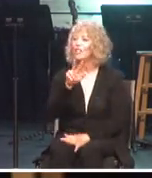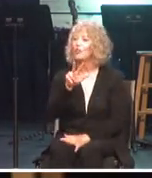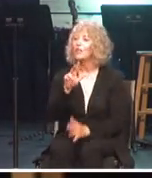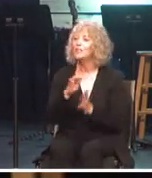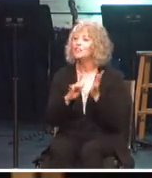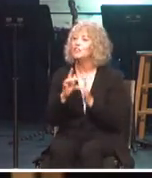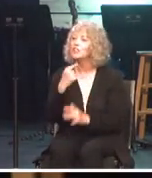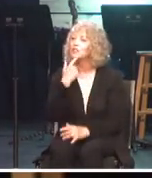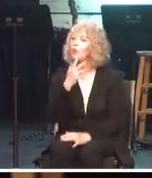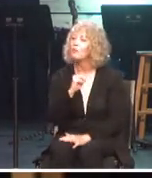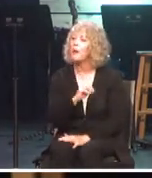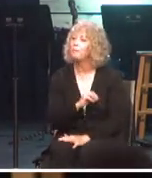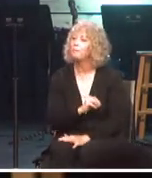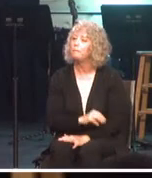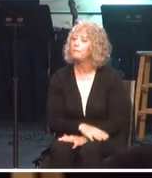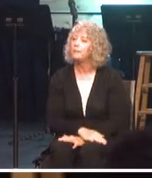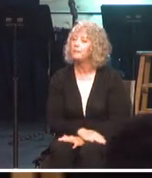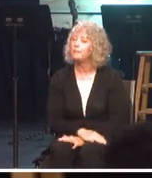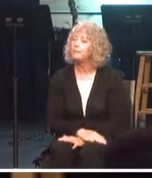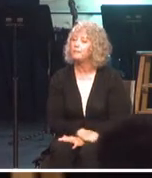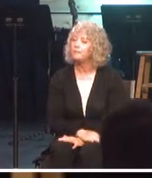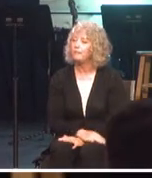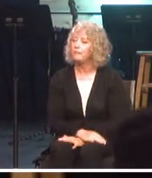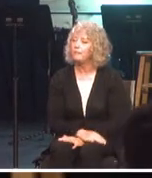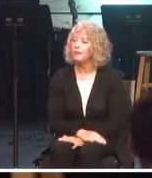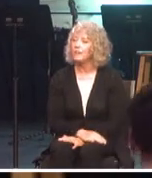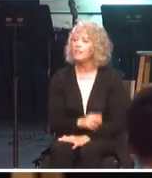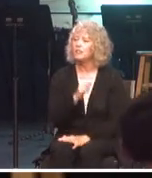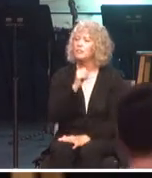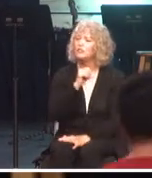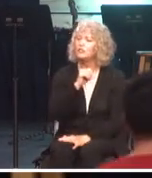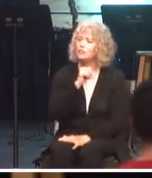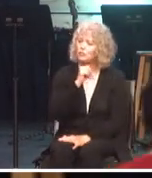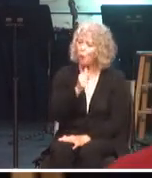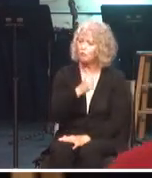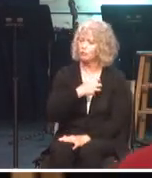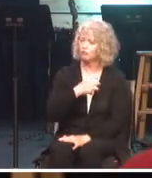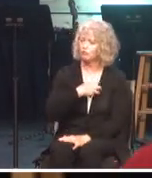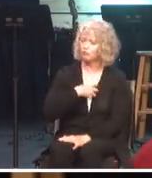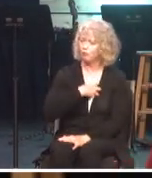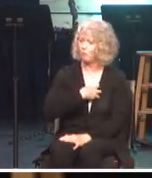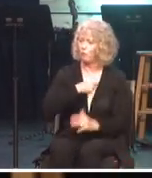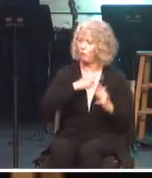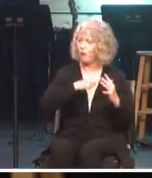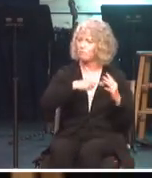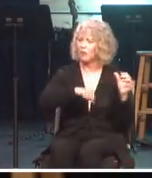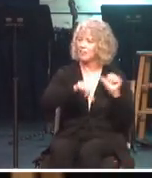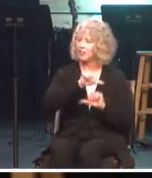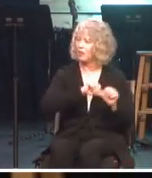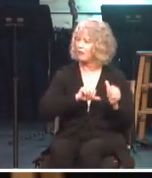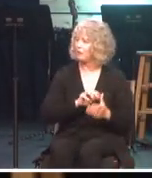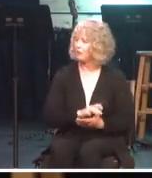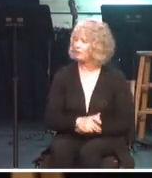43, Jesus answered and said to them, do not grumble among yourselves.